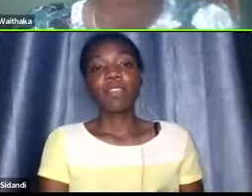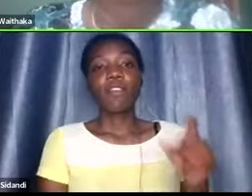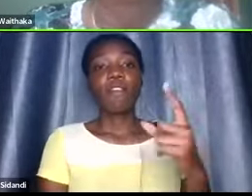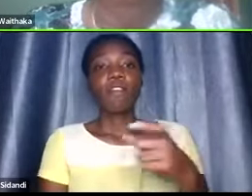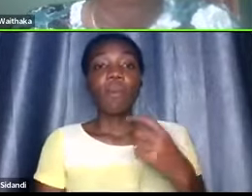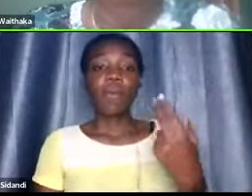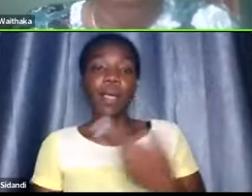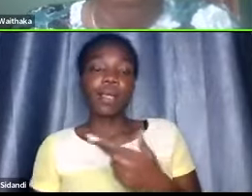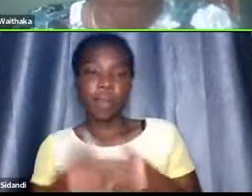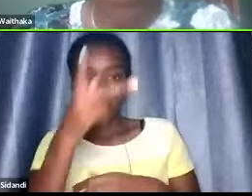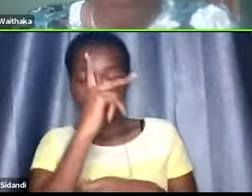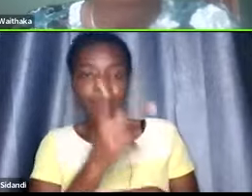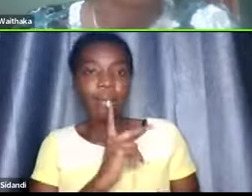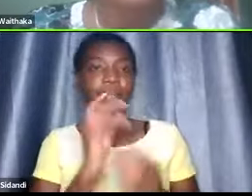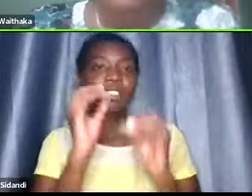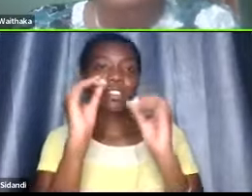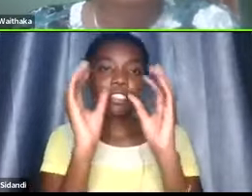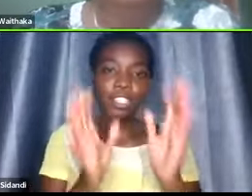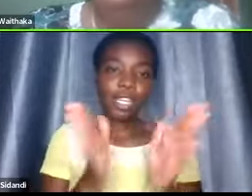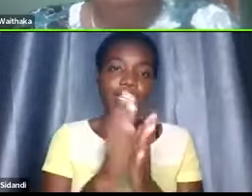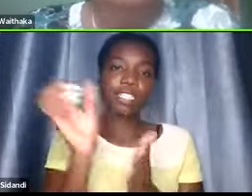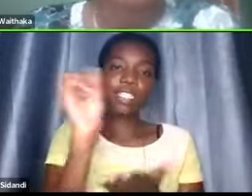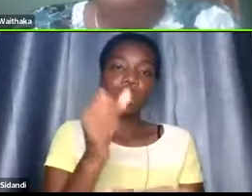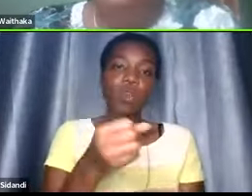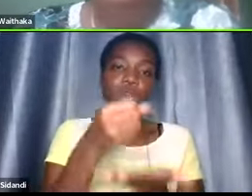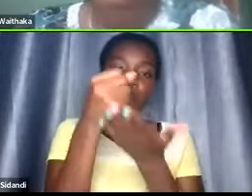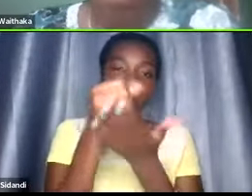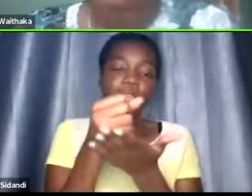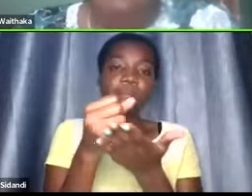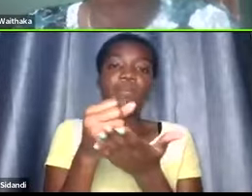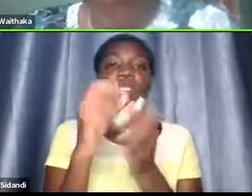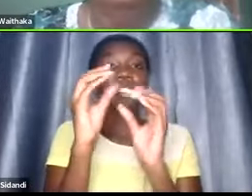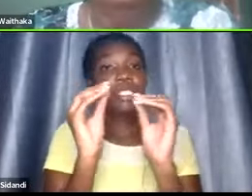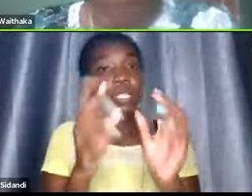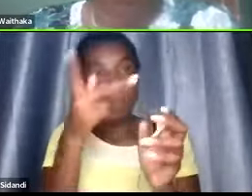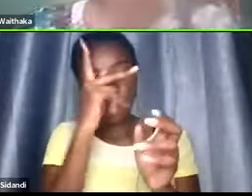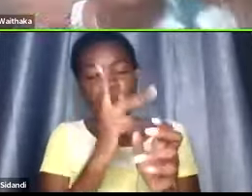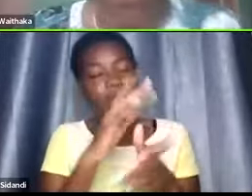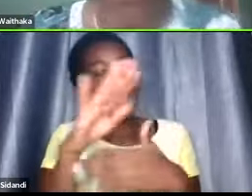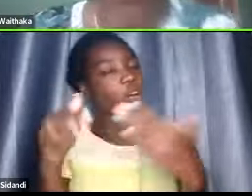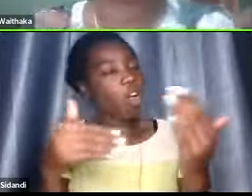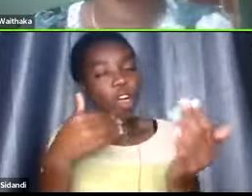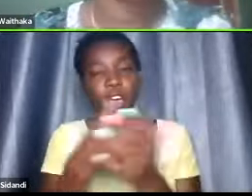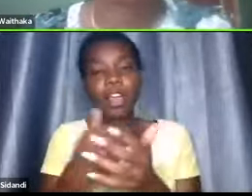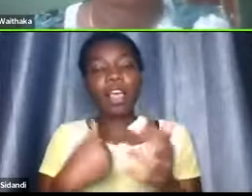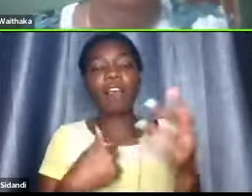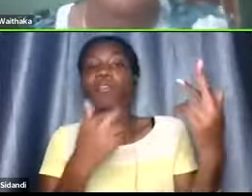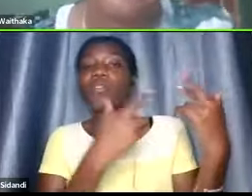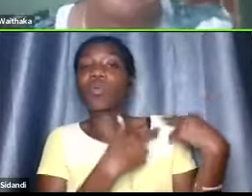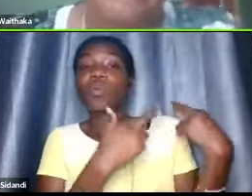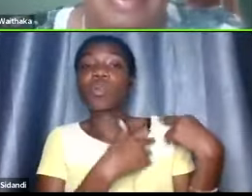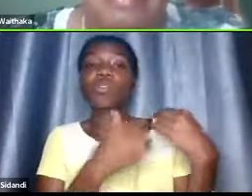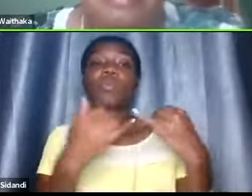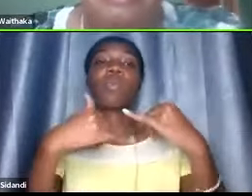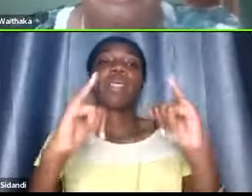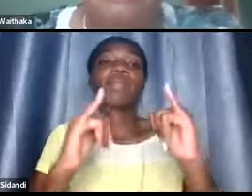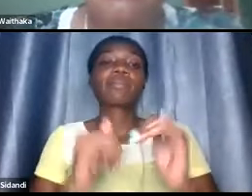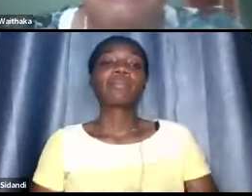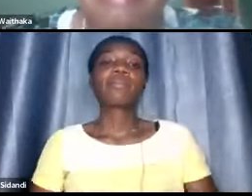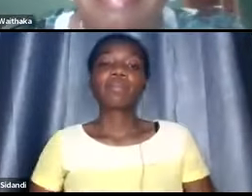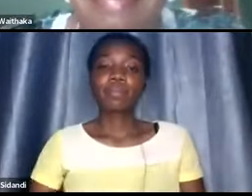the stakeholders, the education system, our teachers, our parents, all of us, we actually have a role to play.